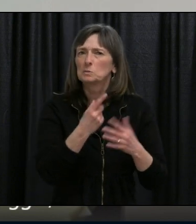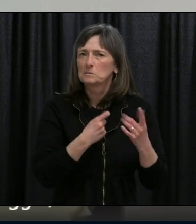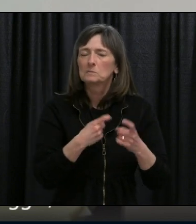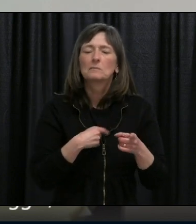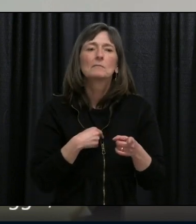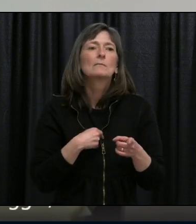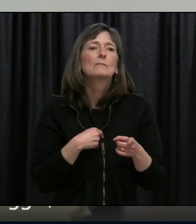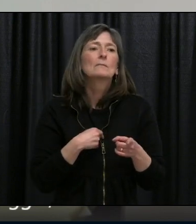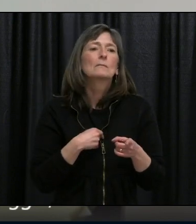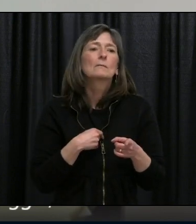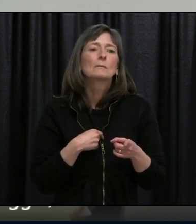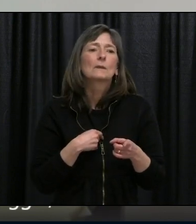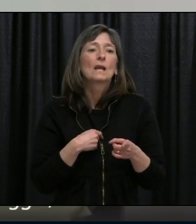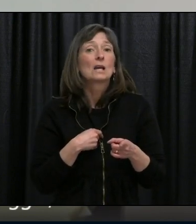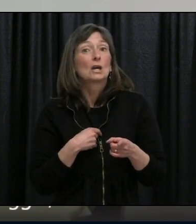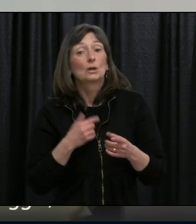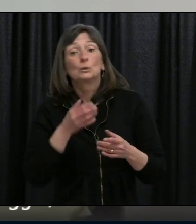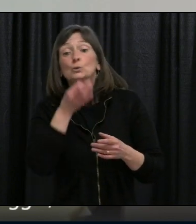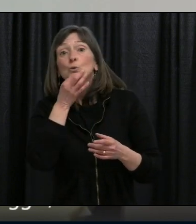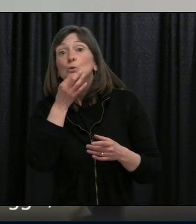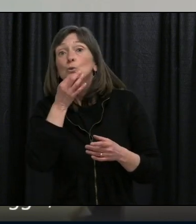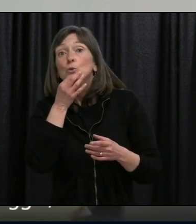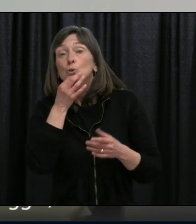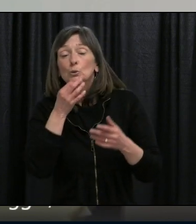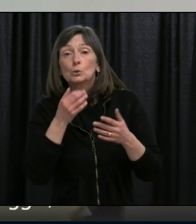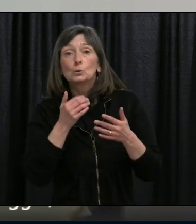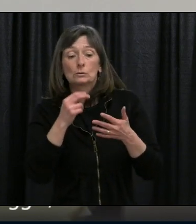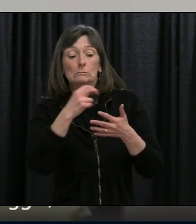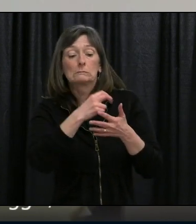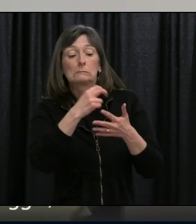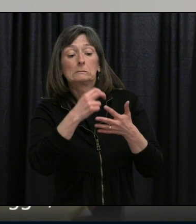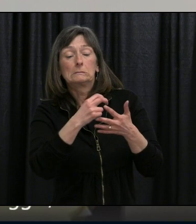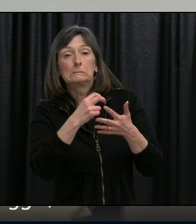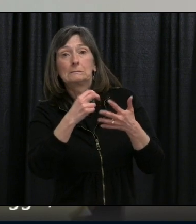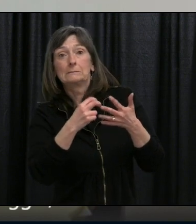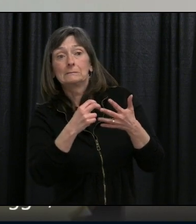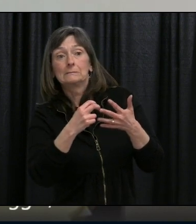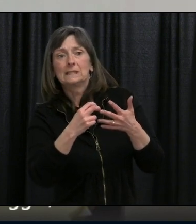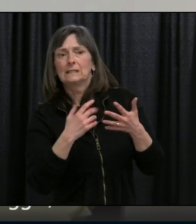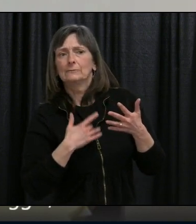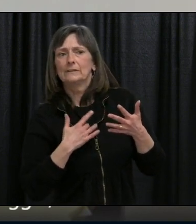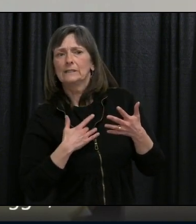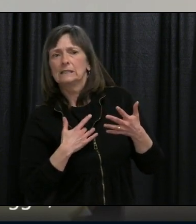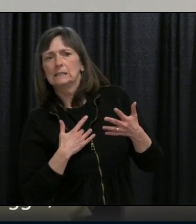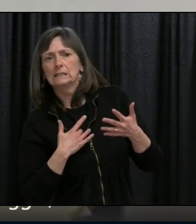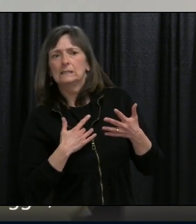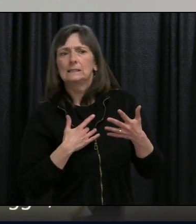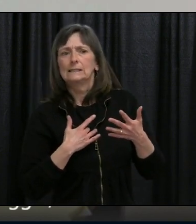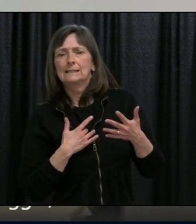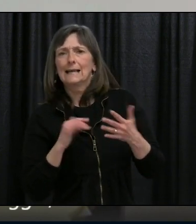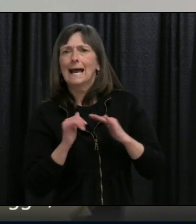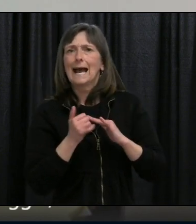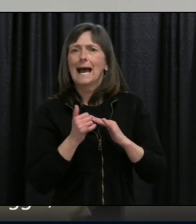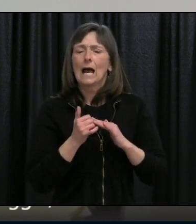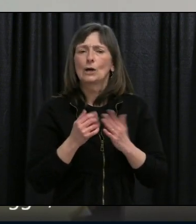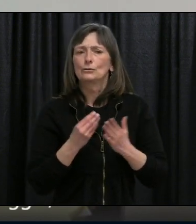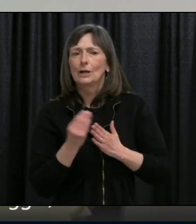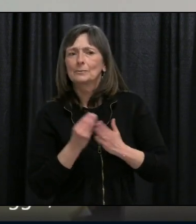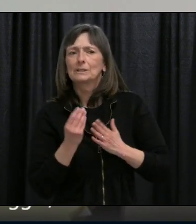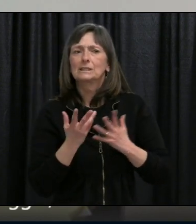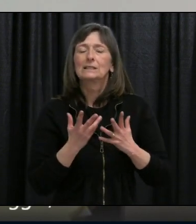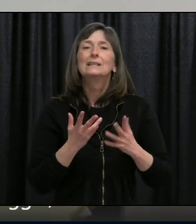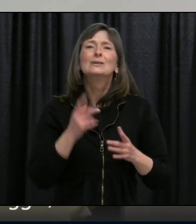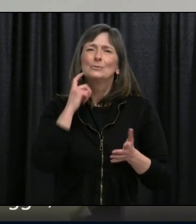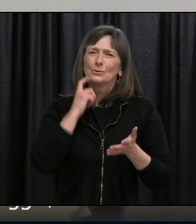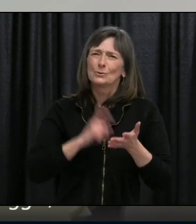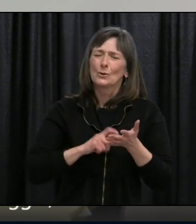with the prospect of relaxation that shopping is now becoming a little bit more of a family activity than it